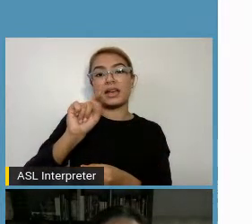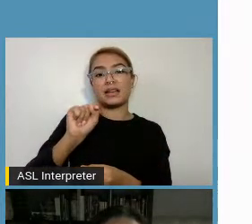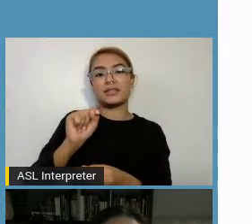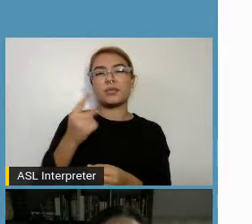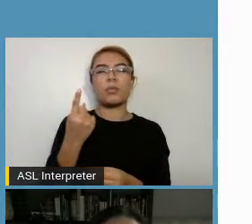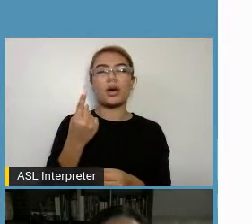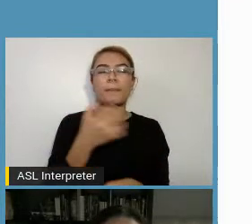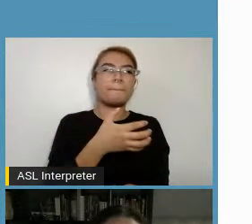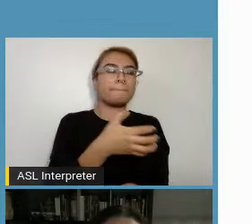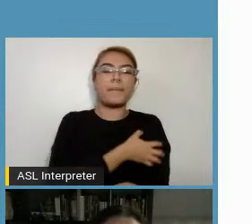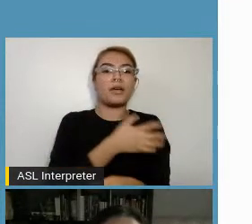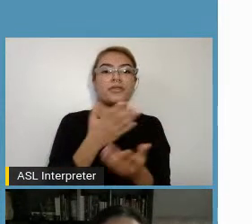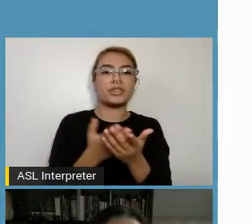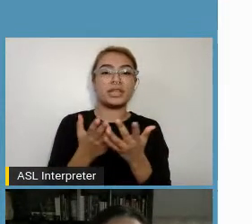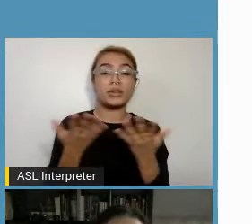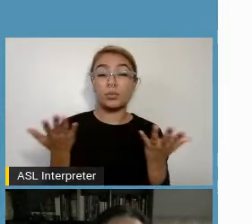that